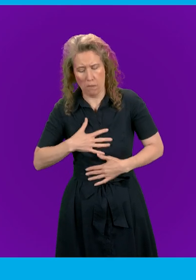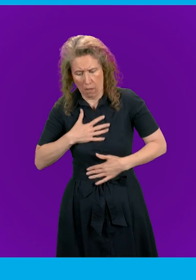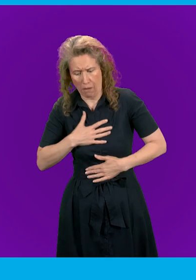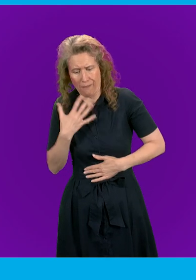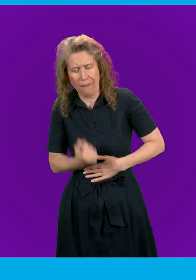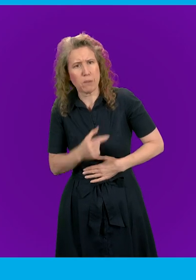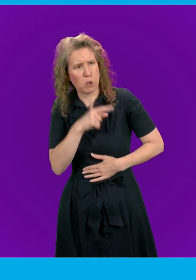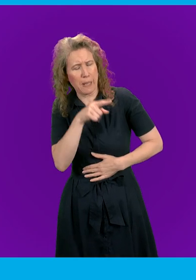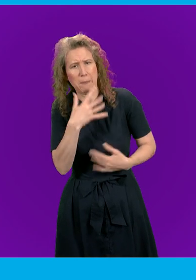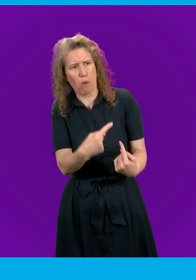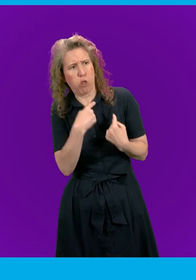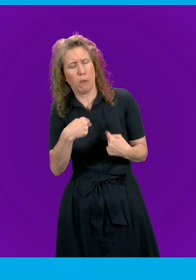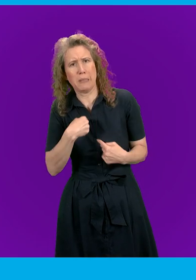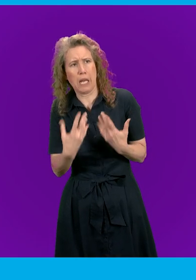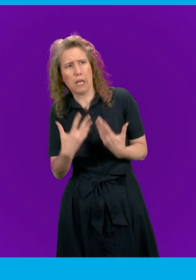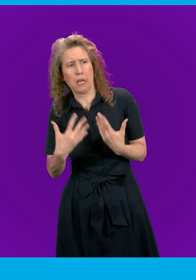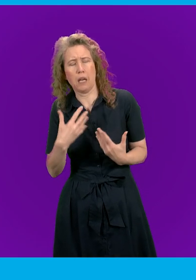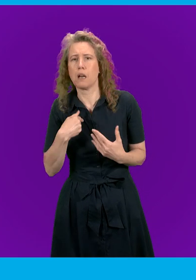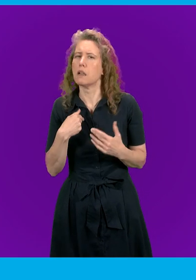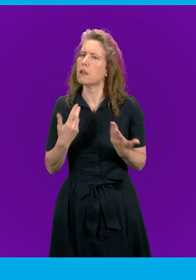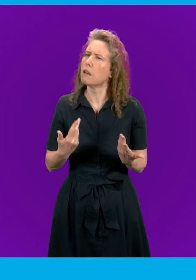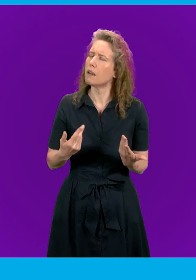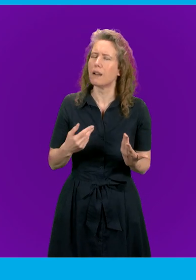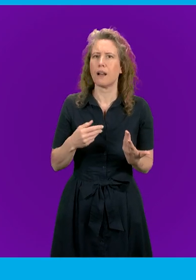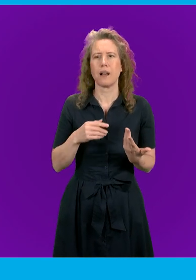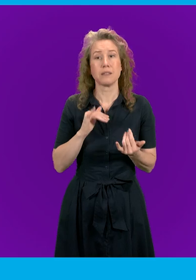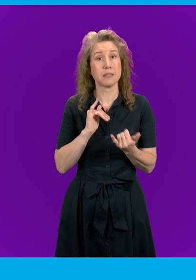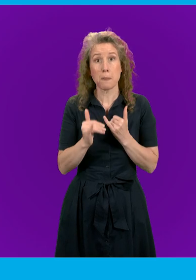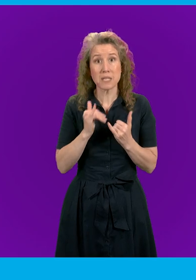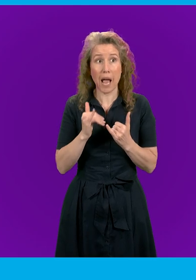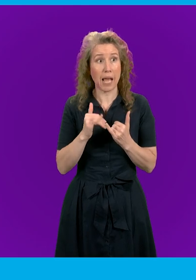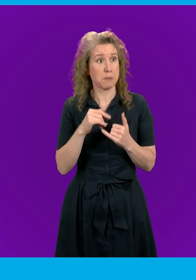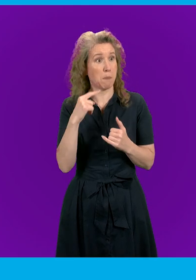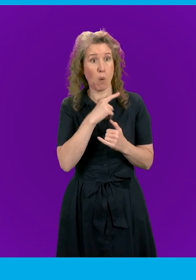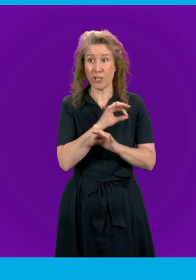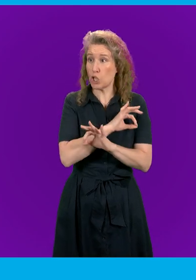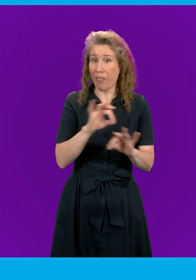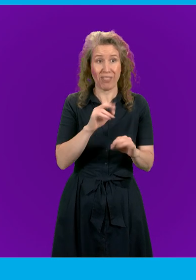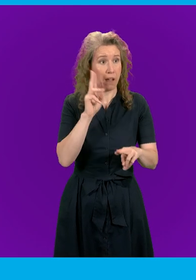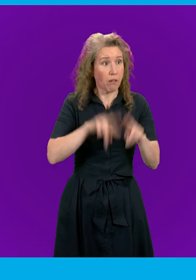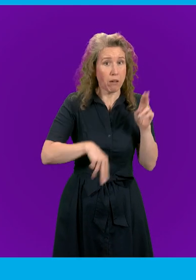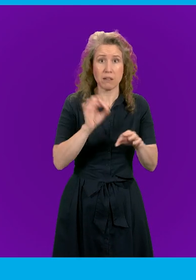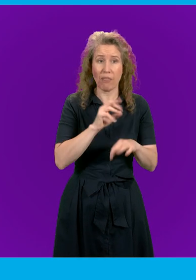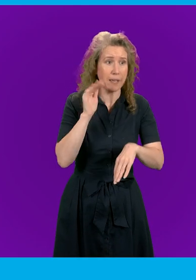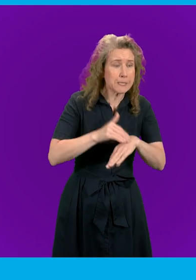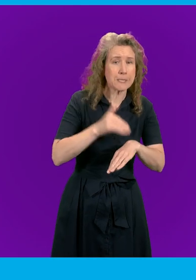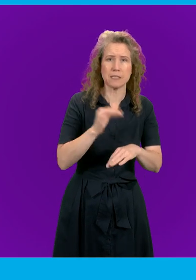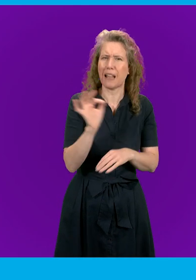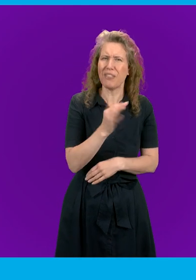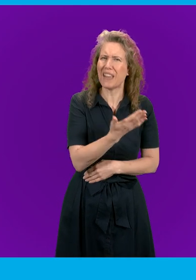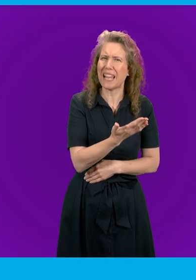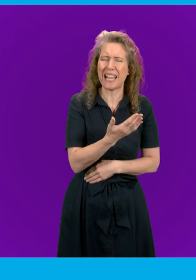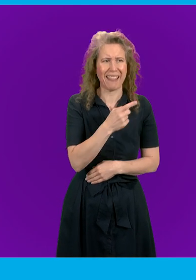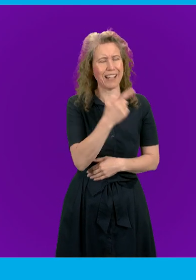upsetting. And sometimes there aren't any consequences for the boy. They just continue. So I